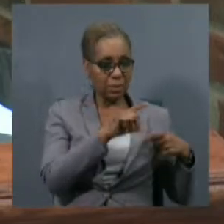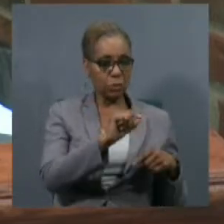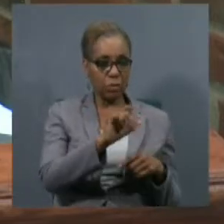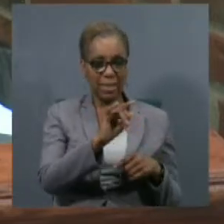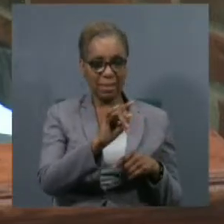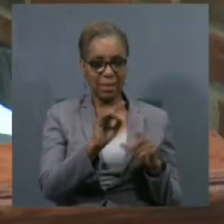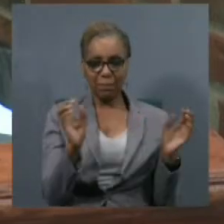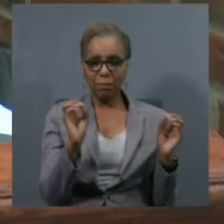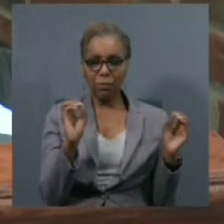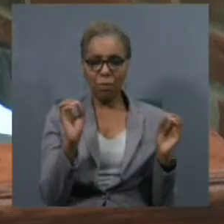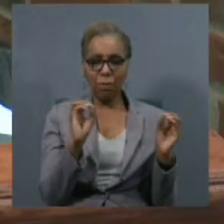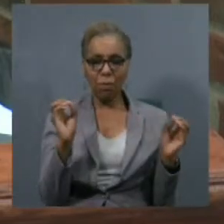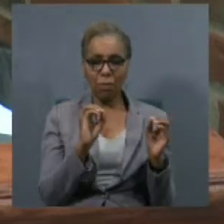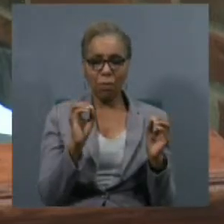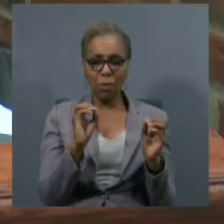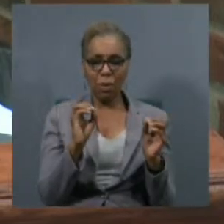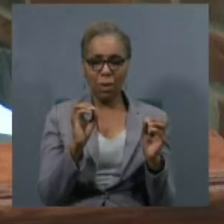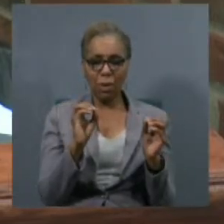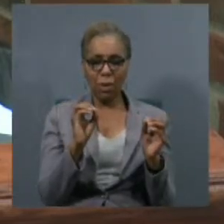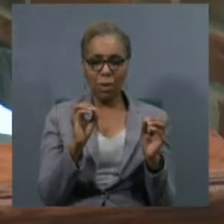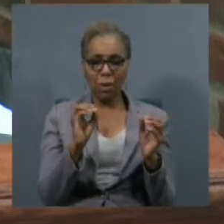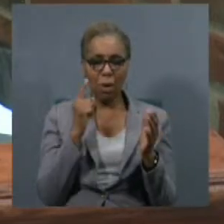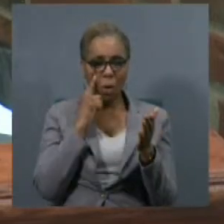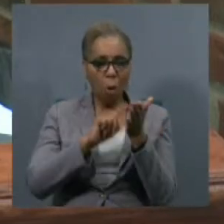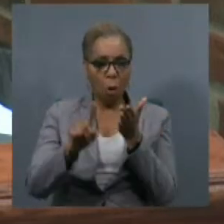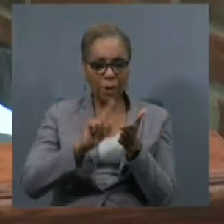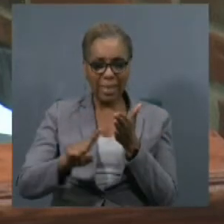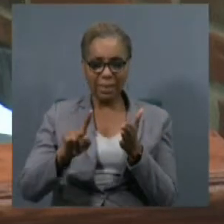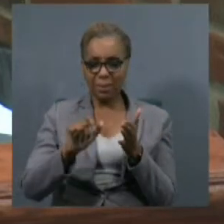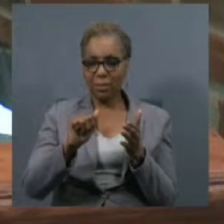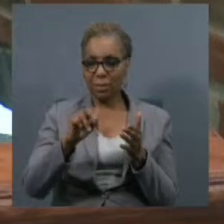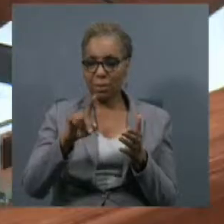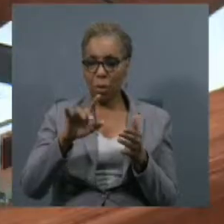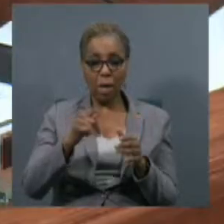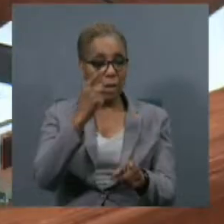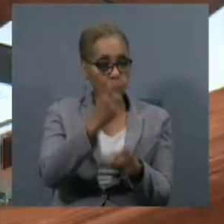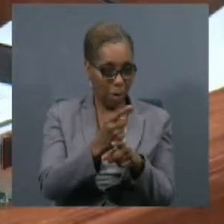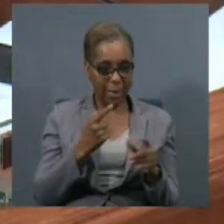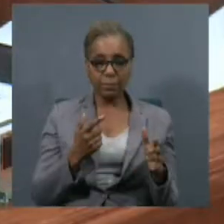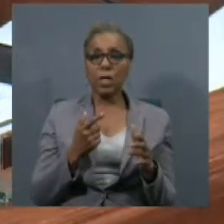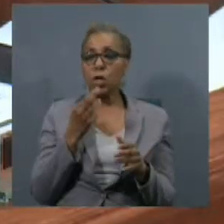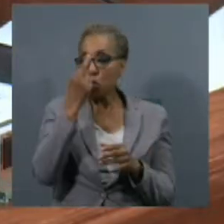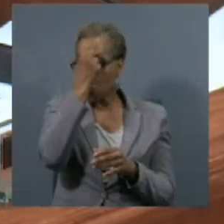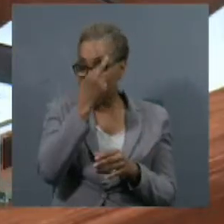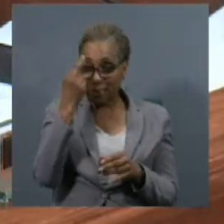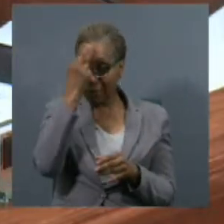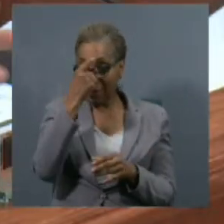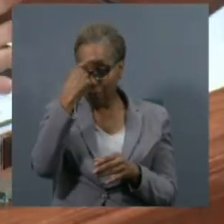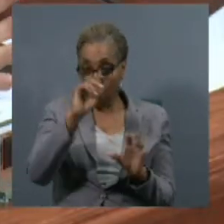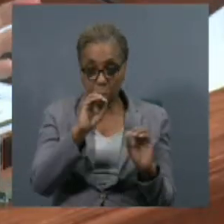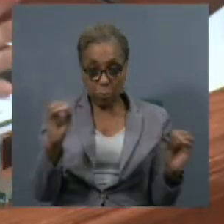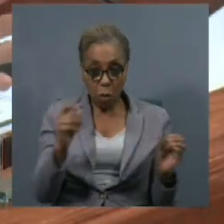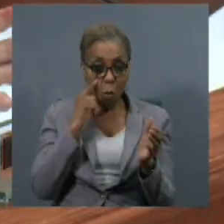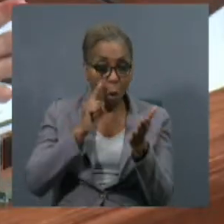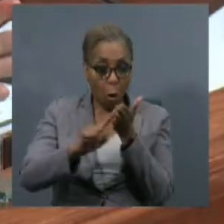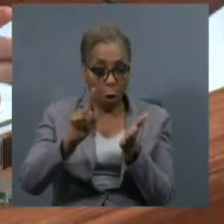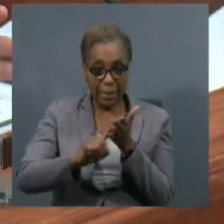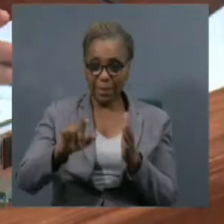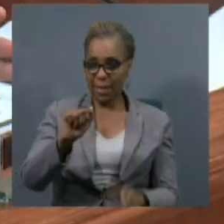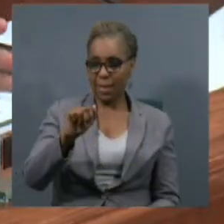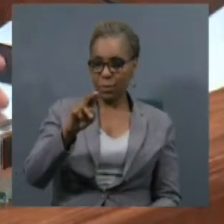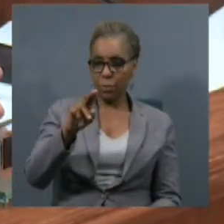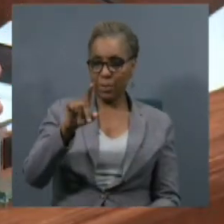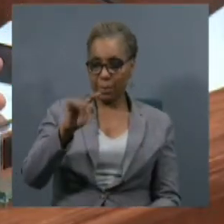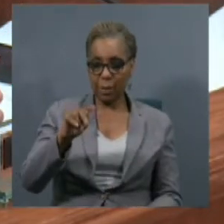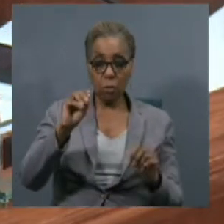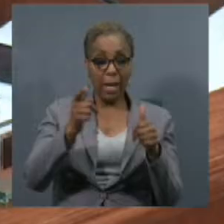been no audit. Right. The reason I understand there's been no audit, well,